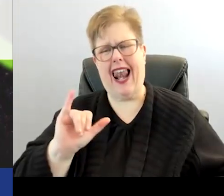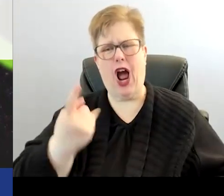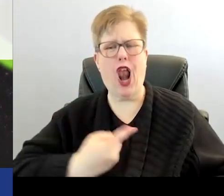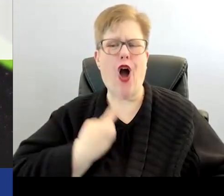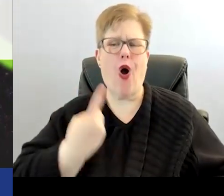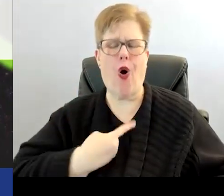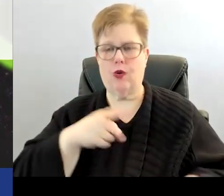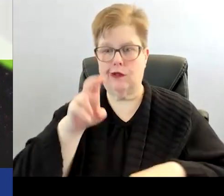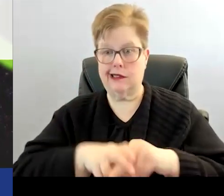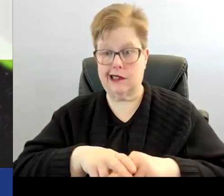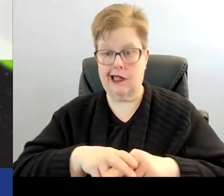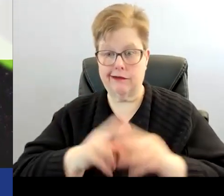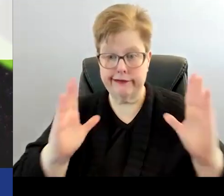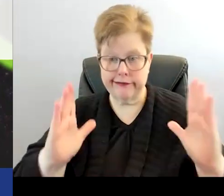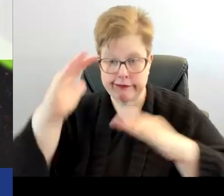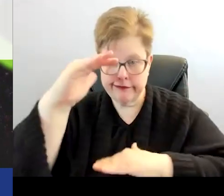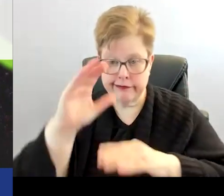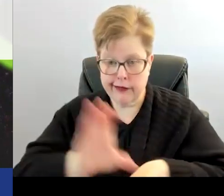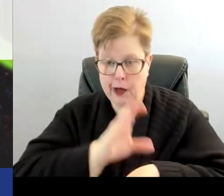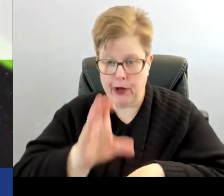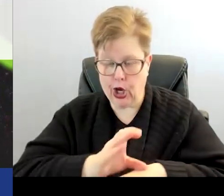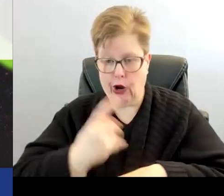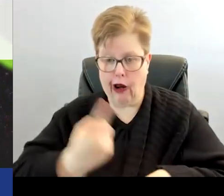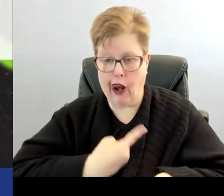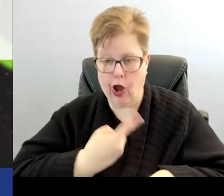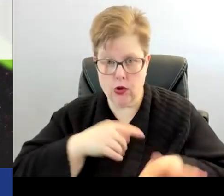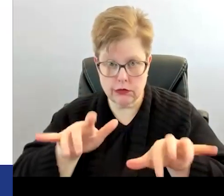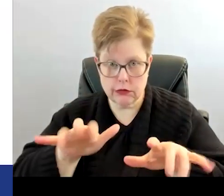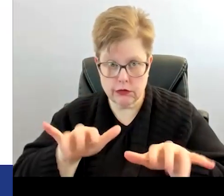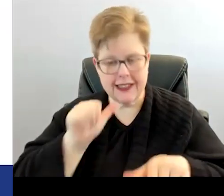alone when you're sitting in front of a computer in a room by yourself.